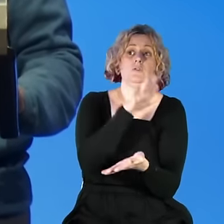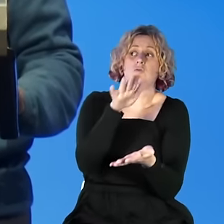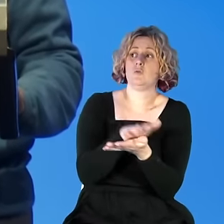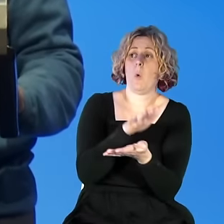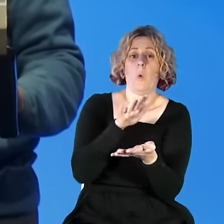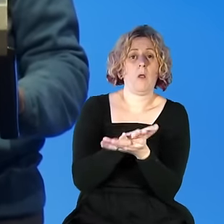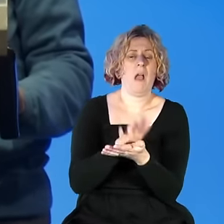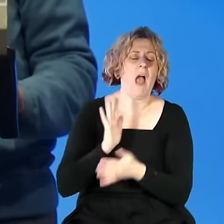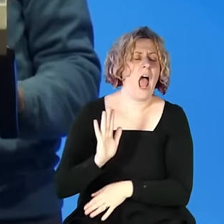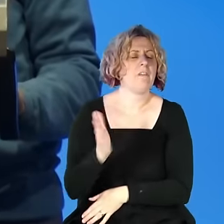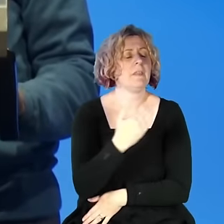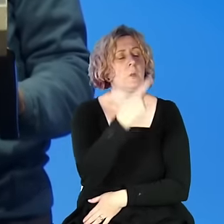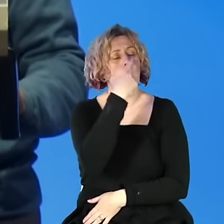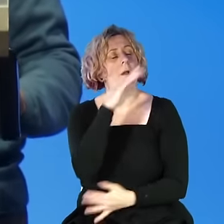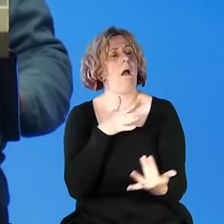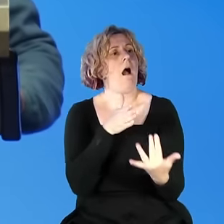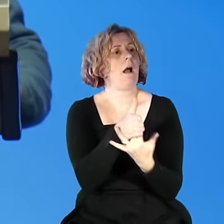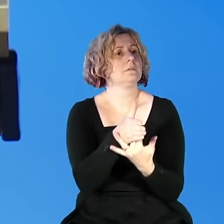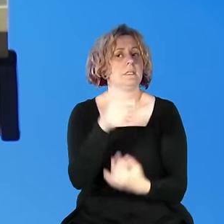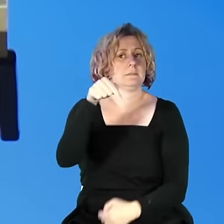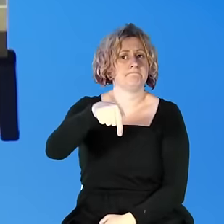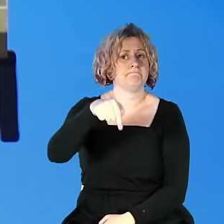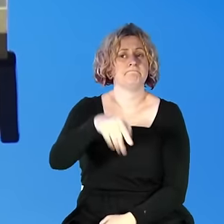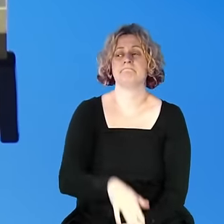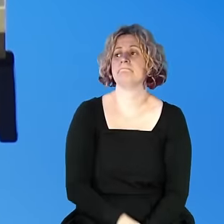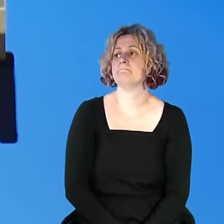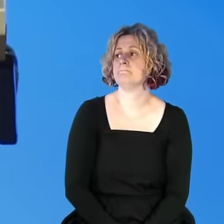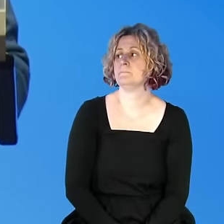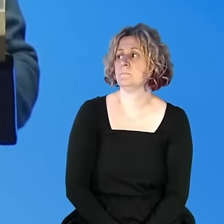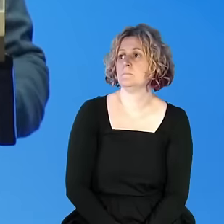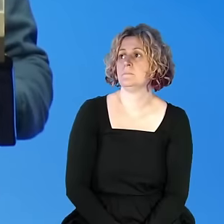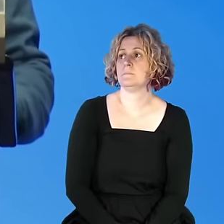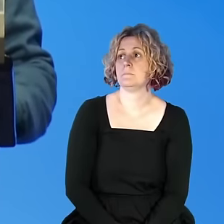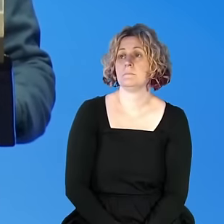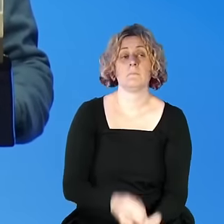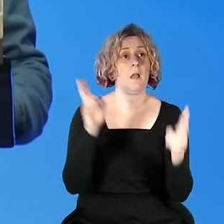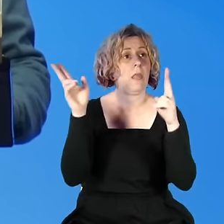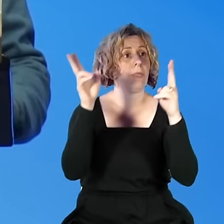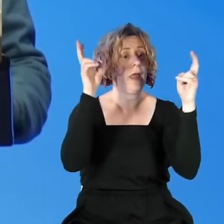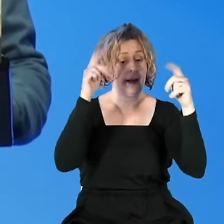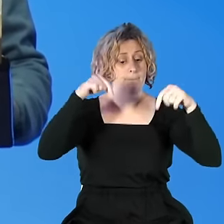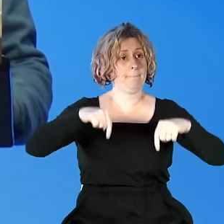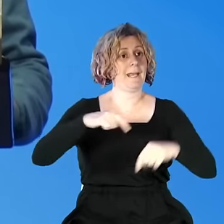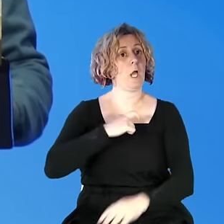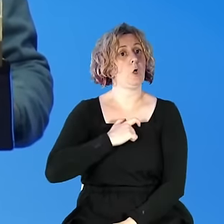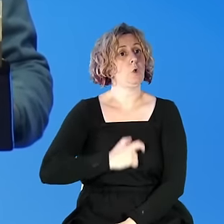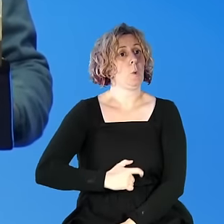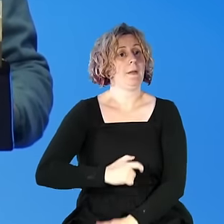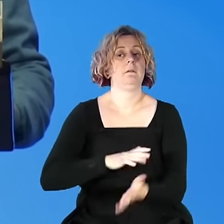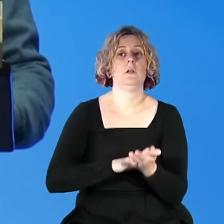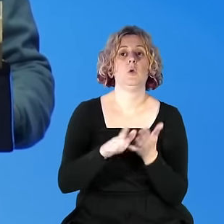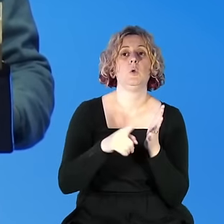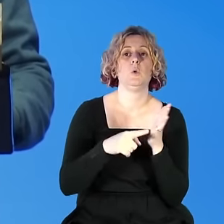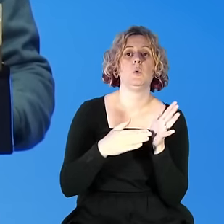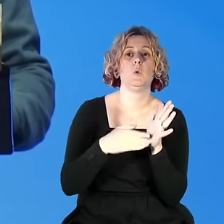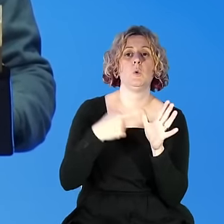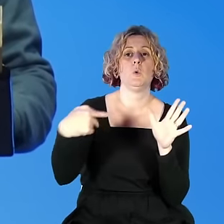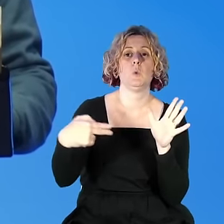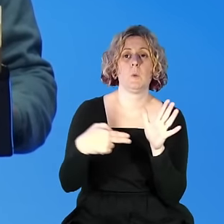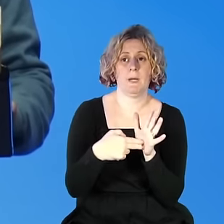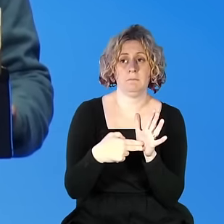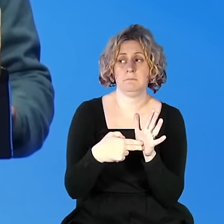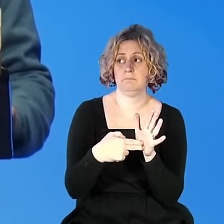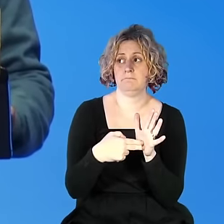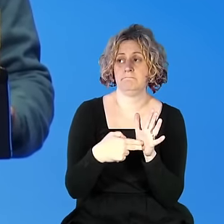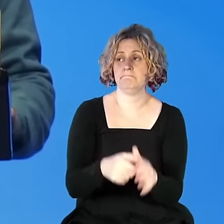offer. I understand the theme this year is human, which we can all relate to.